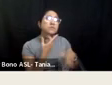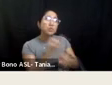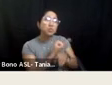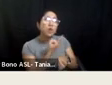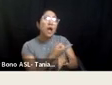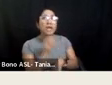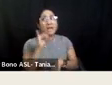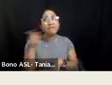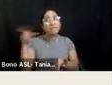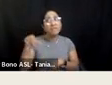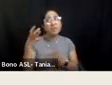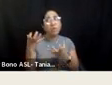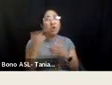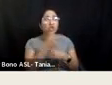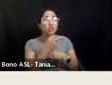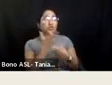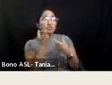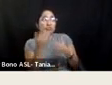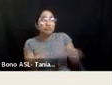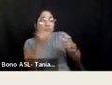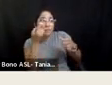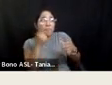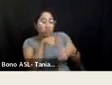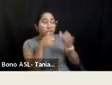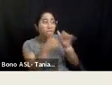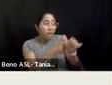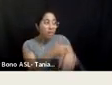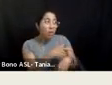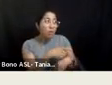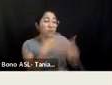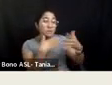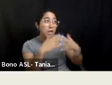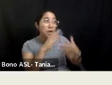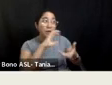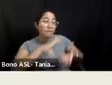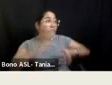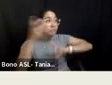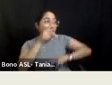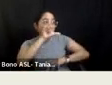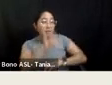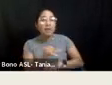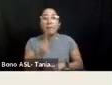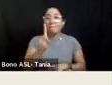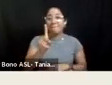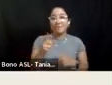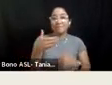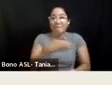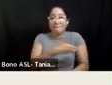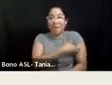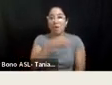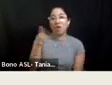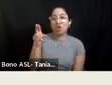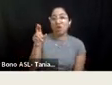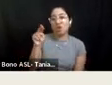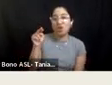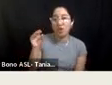even though it damages your play. And so I really wish that someone had said to me the power of no, instead of be a good egg. Learn that no is